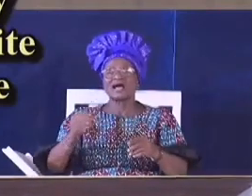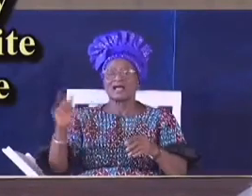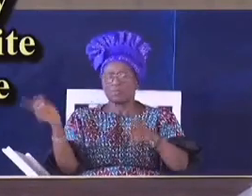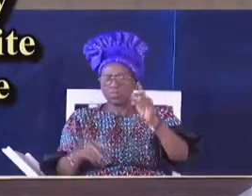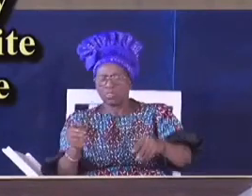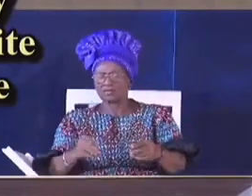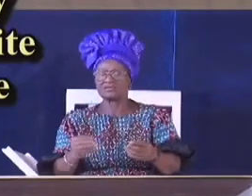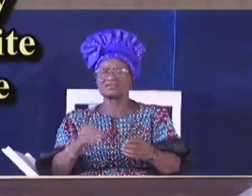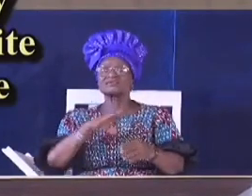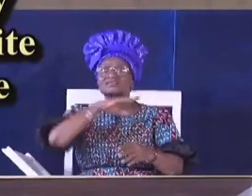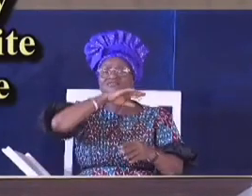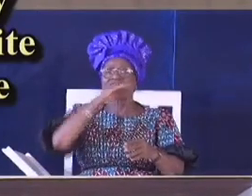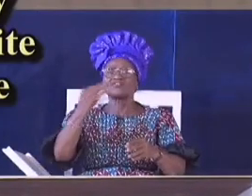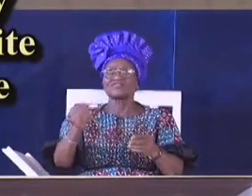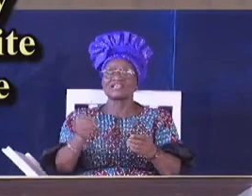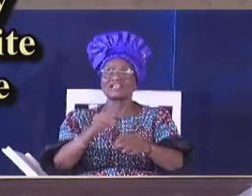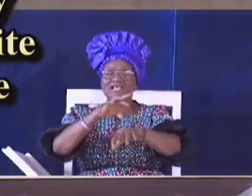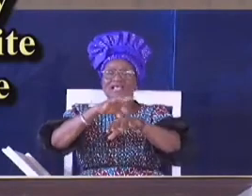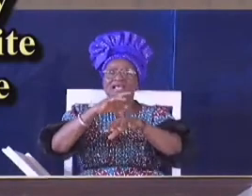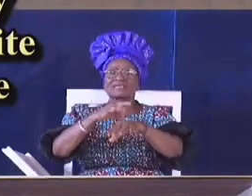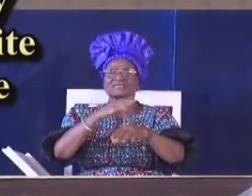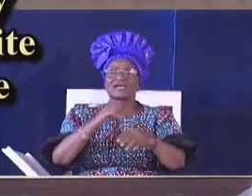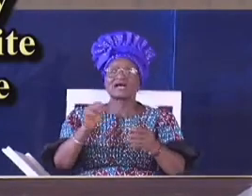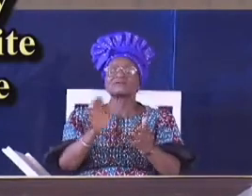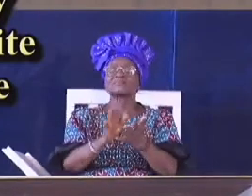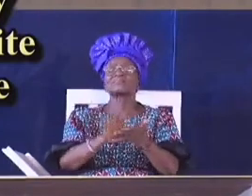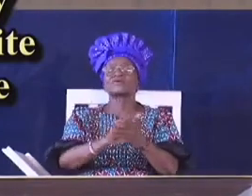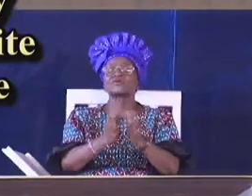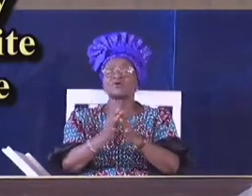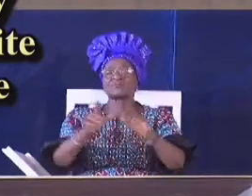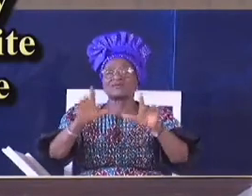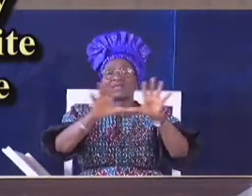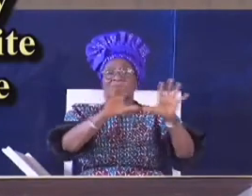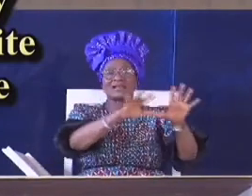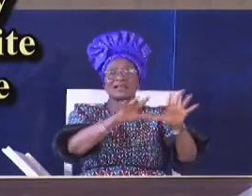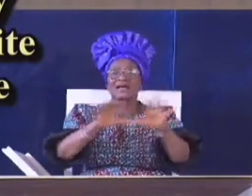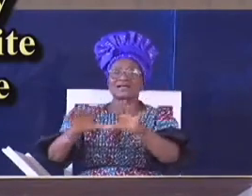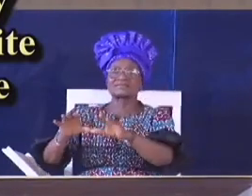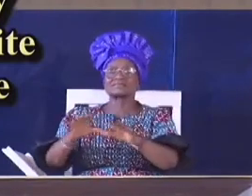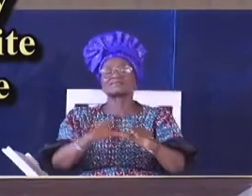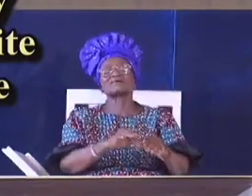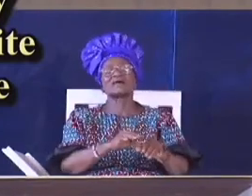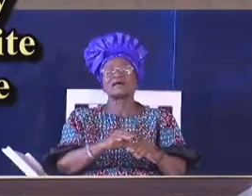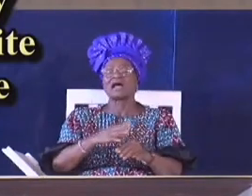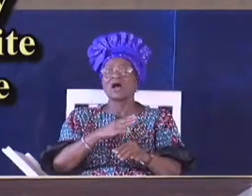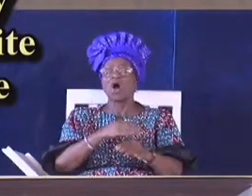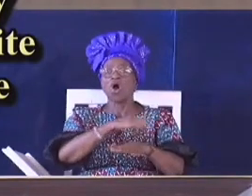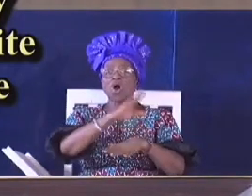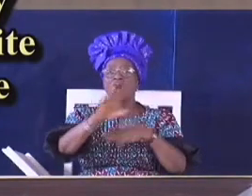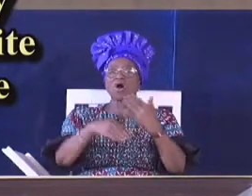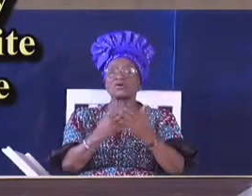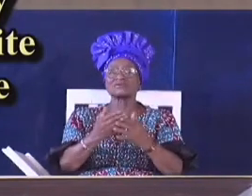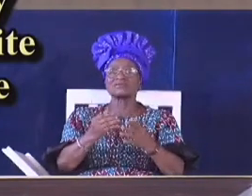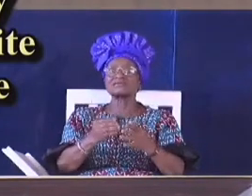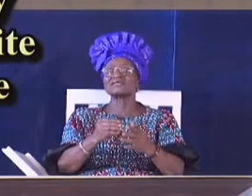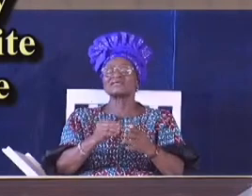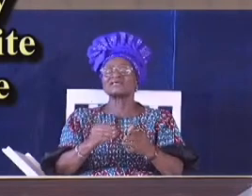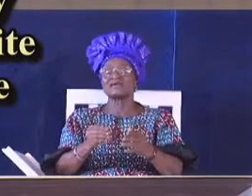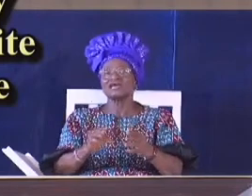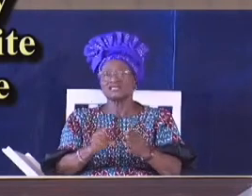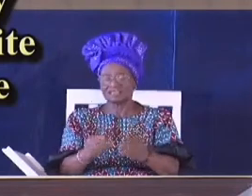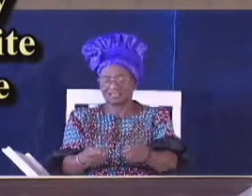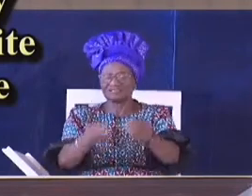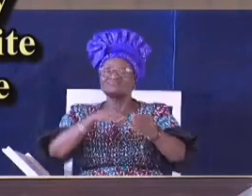earth, and it became lice in man and in beast. All the dust of the